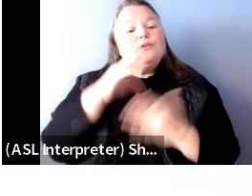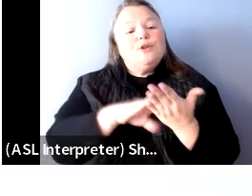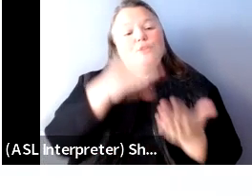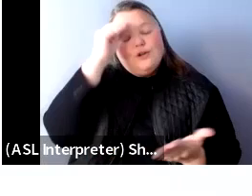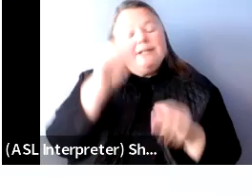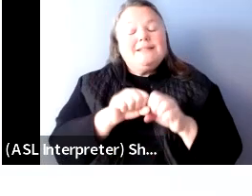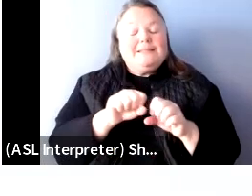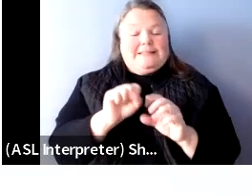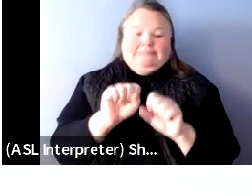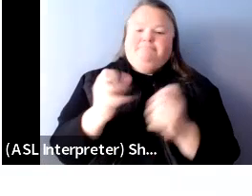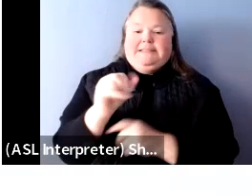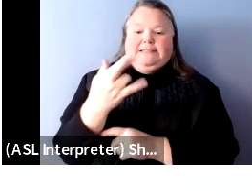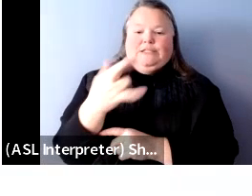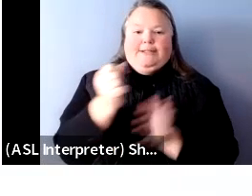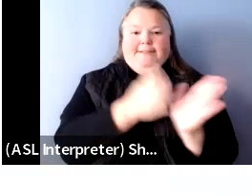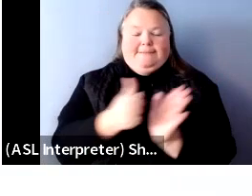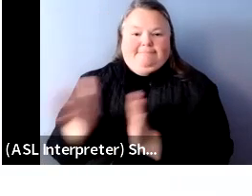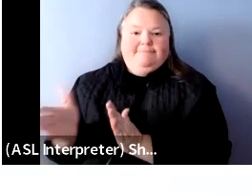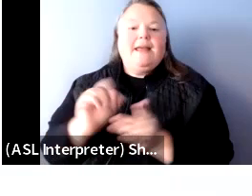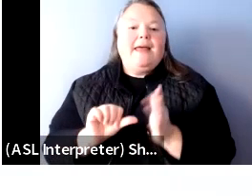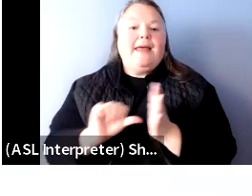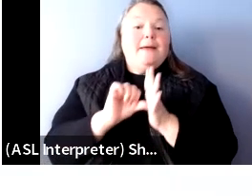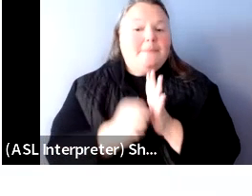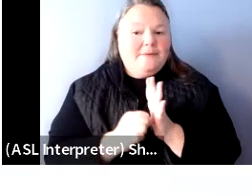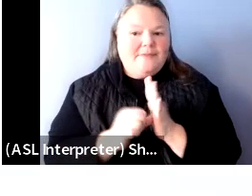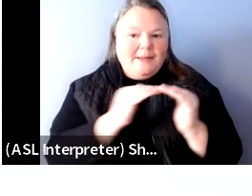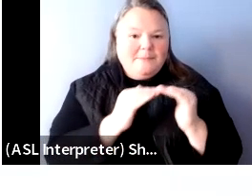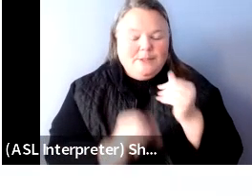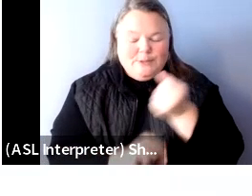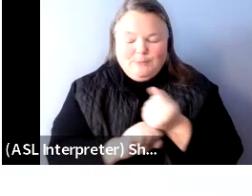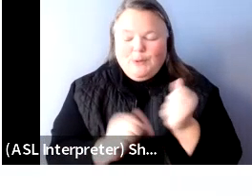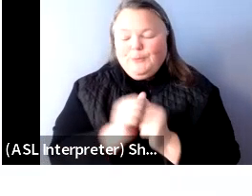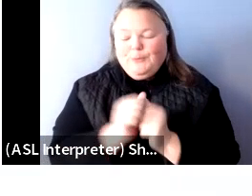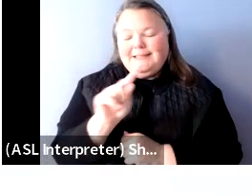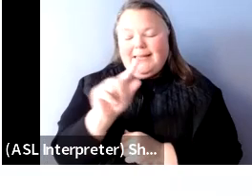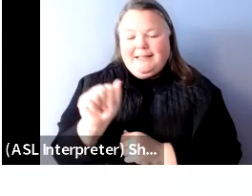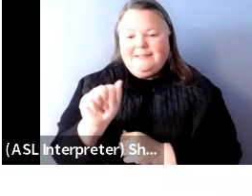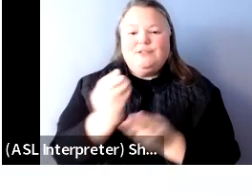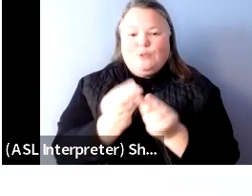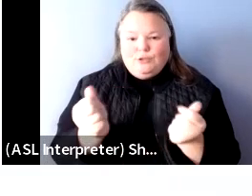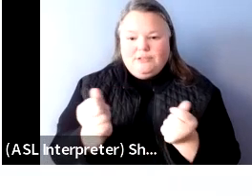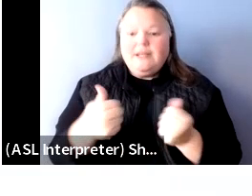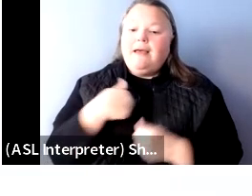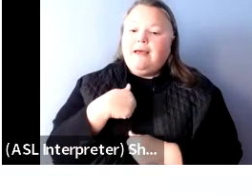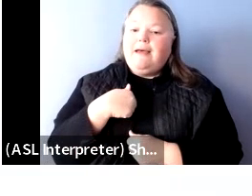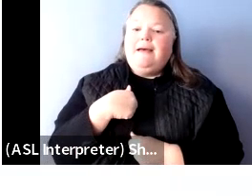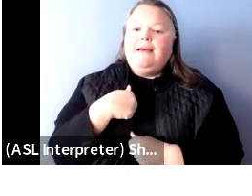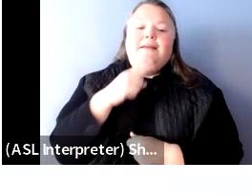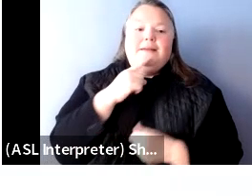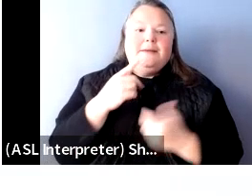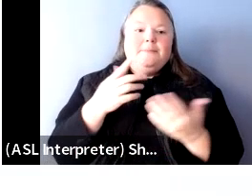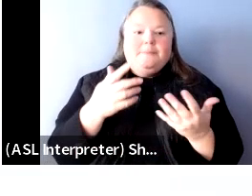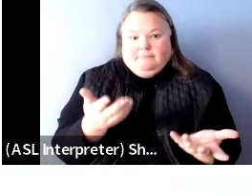Support with Data Solutions. I'm Jessica Ware. I'm a data support specialist with the University of Kentucky's Human